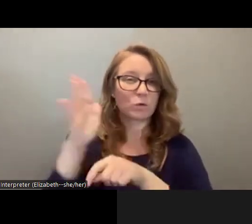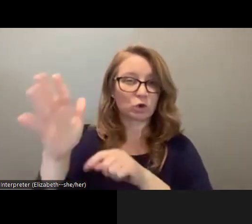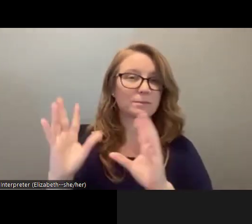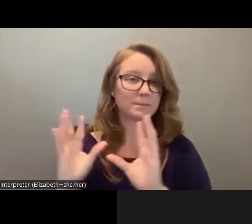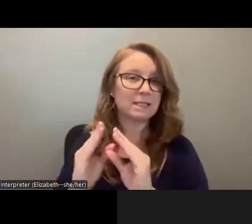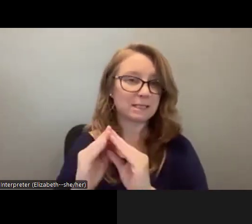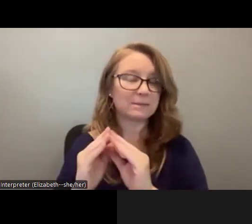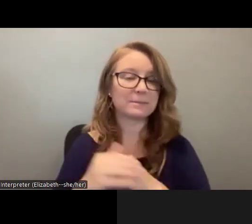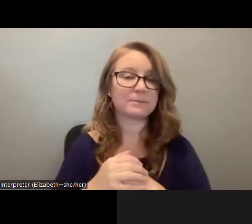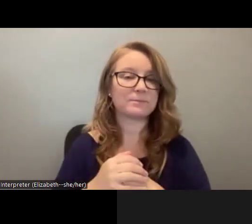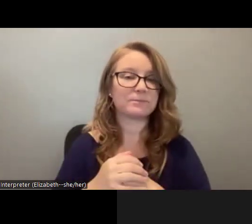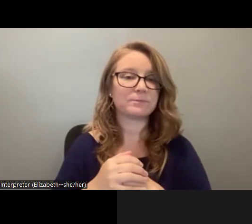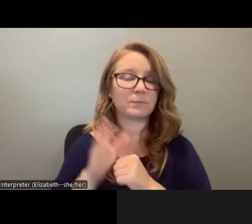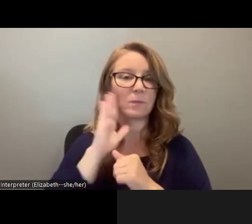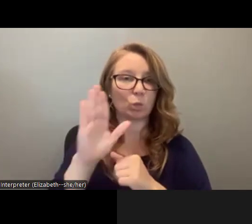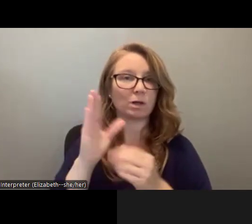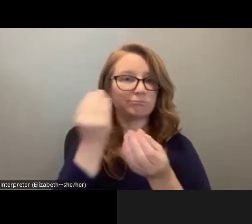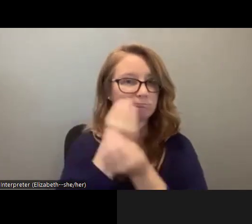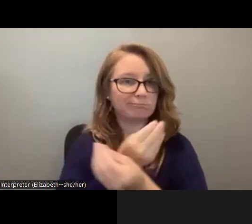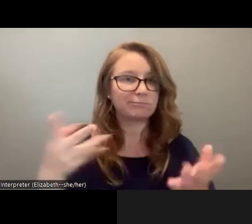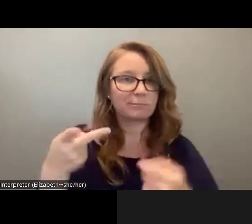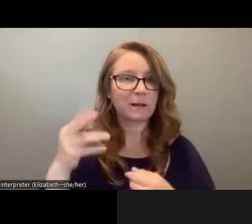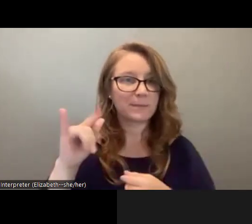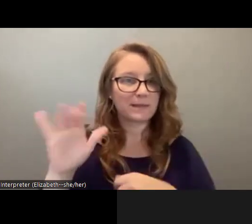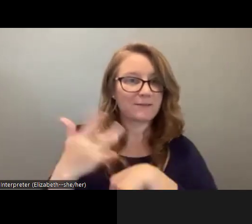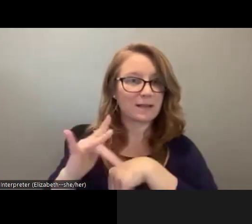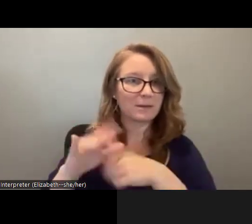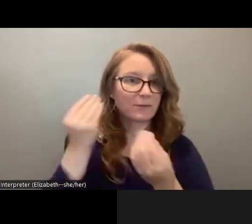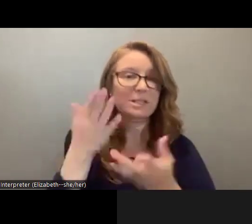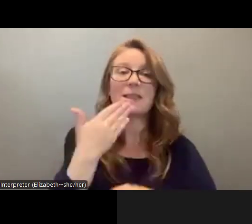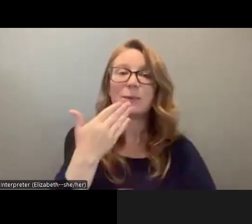and make that more publicly available. So appreciate that.